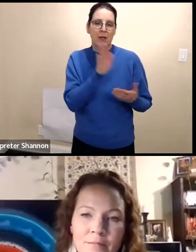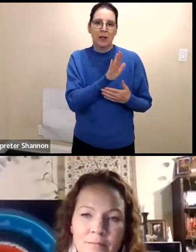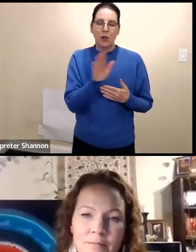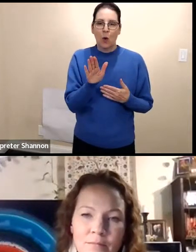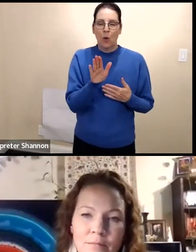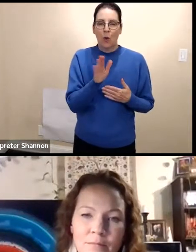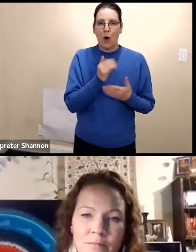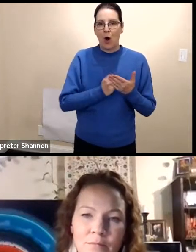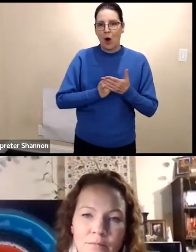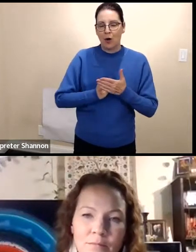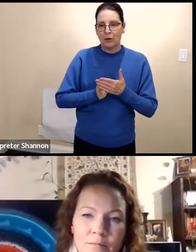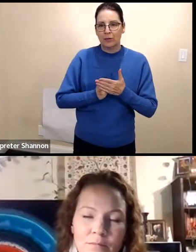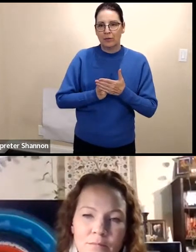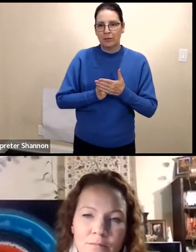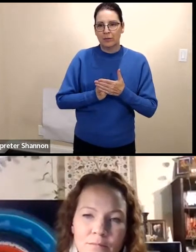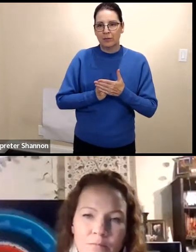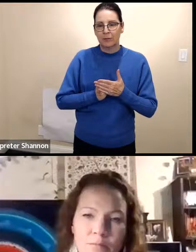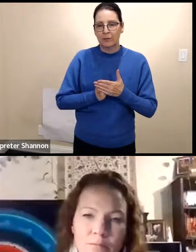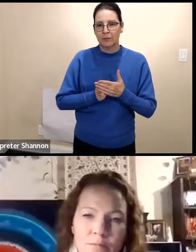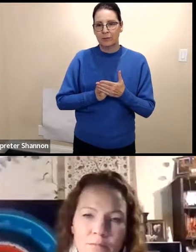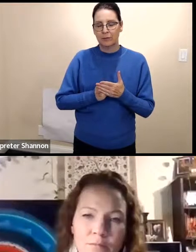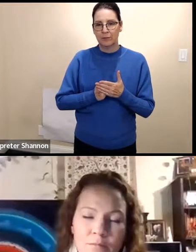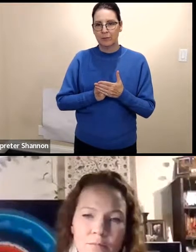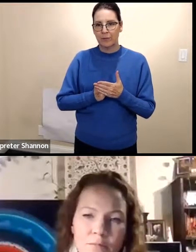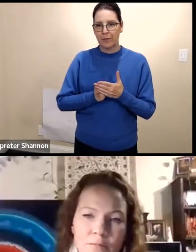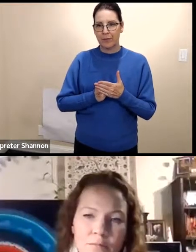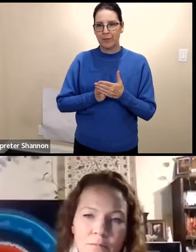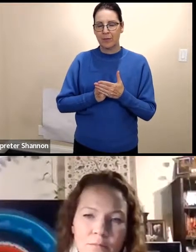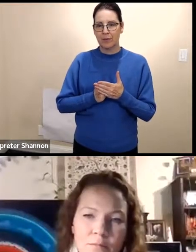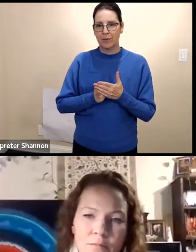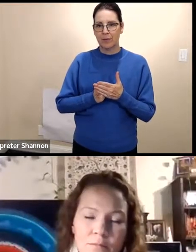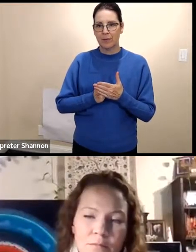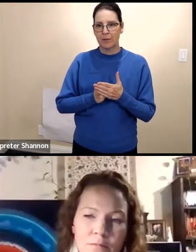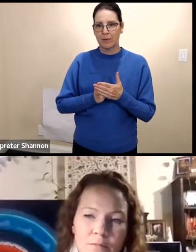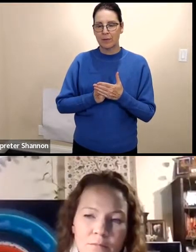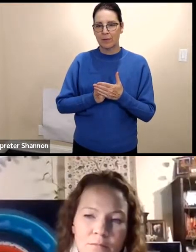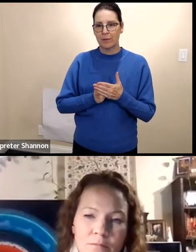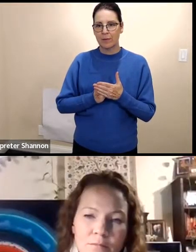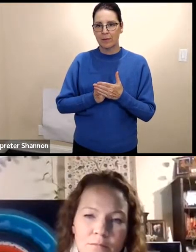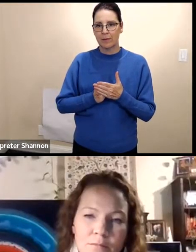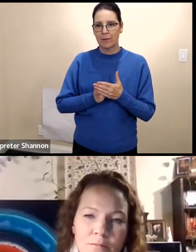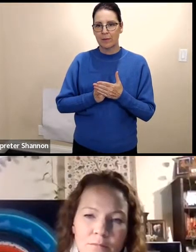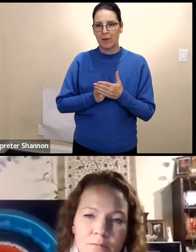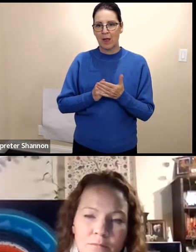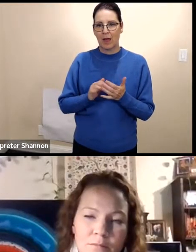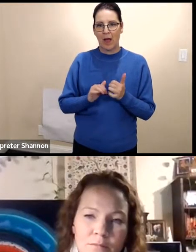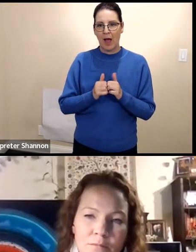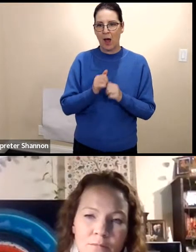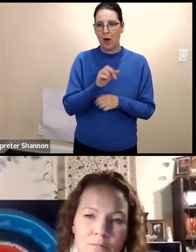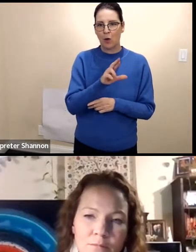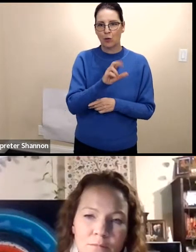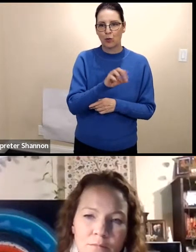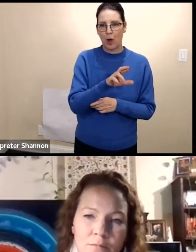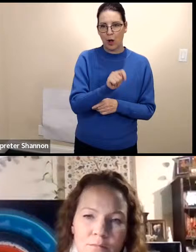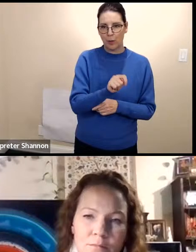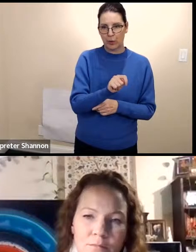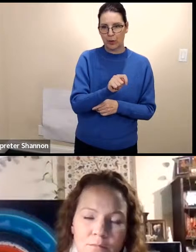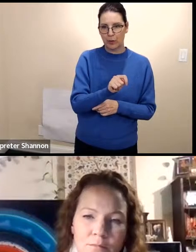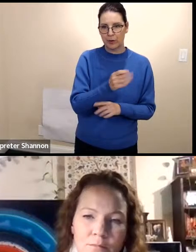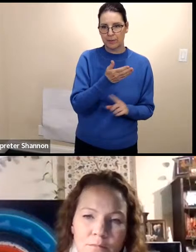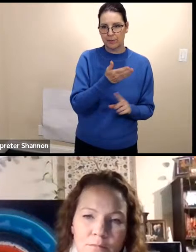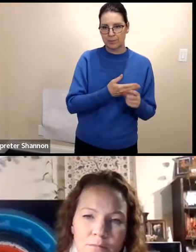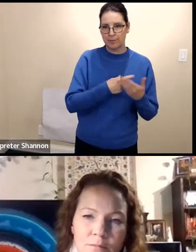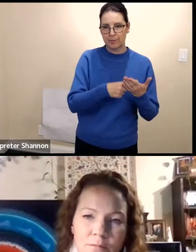phrasing that sort of related to how um Robert Robert talks about um true